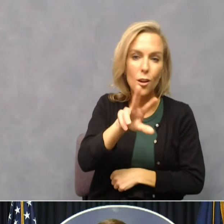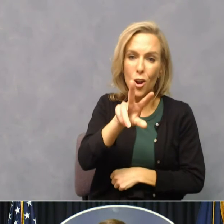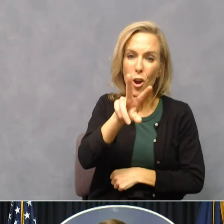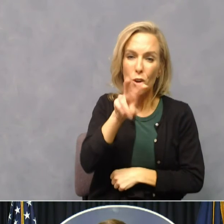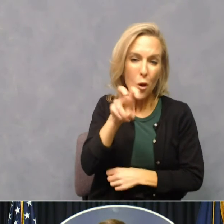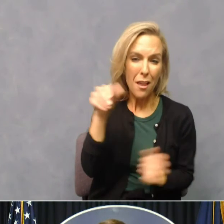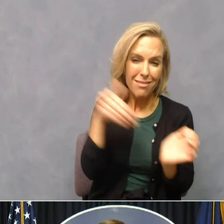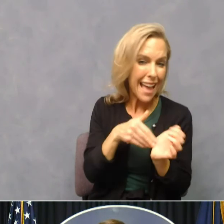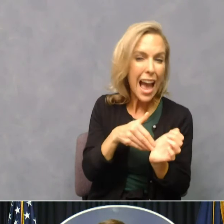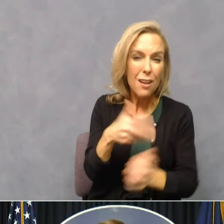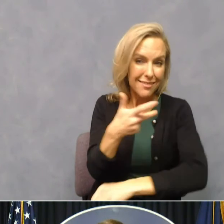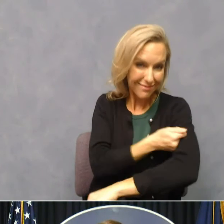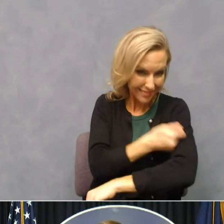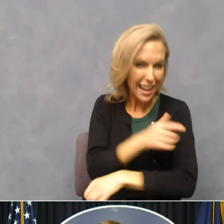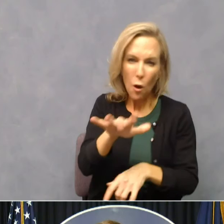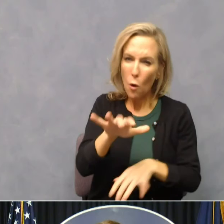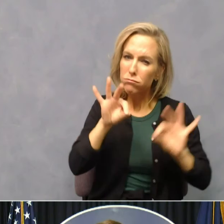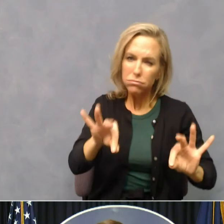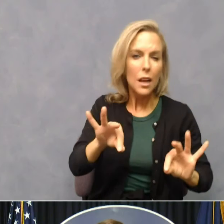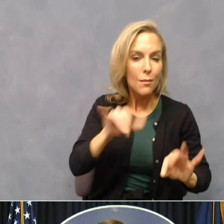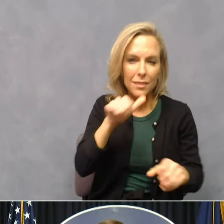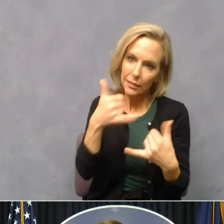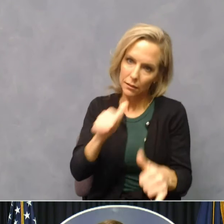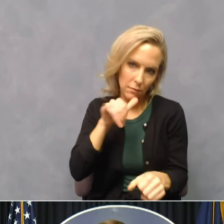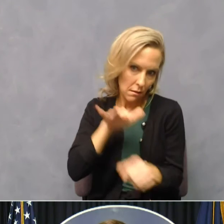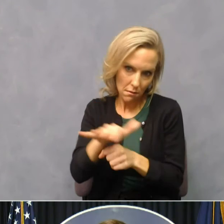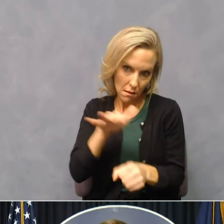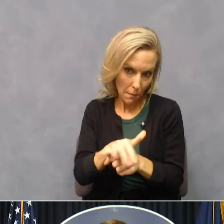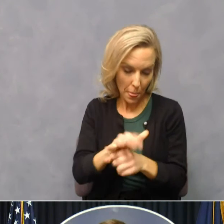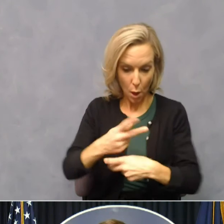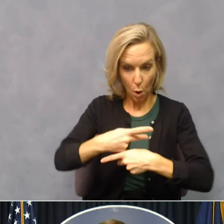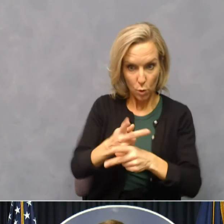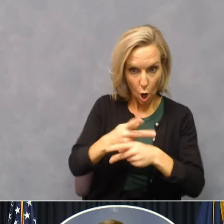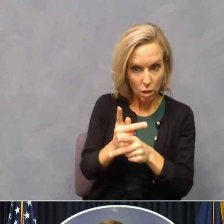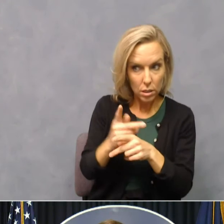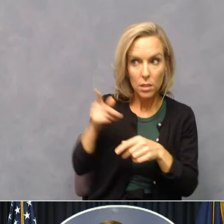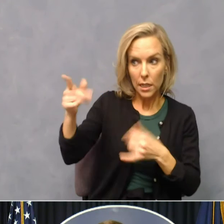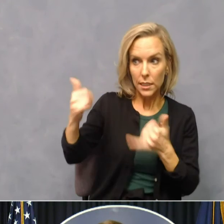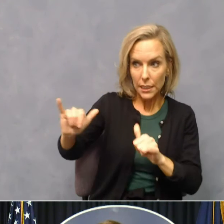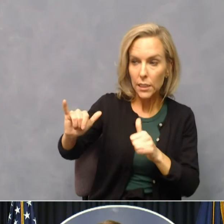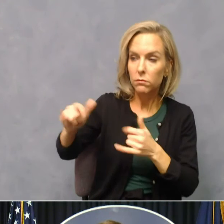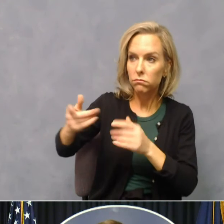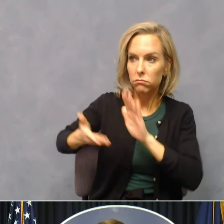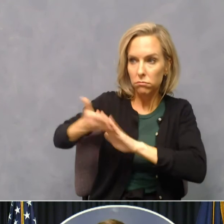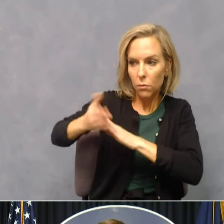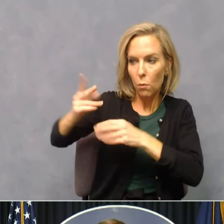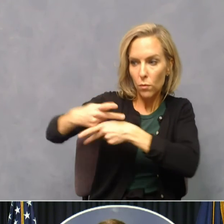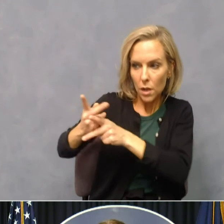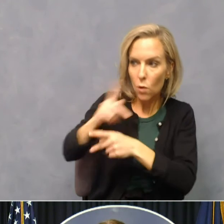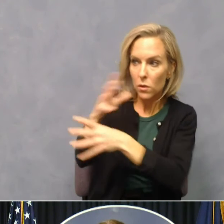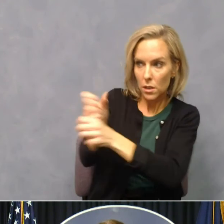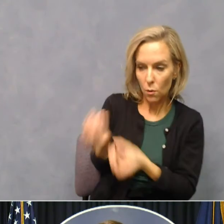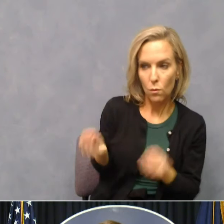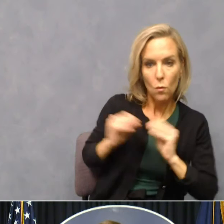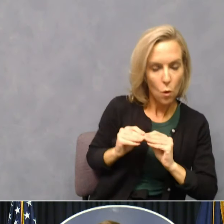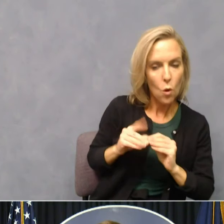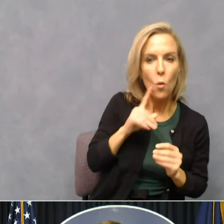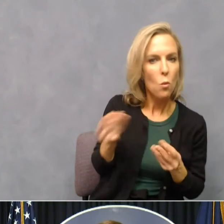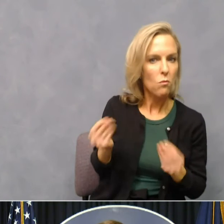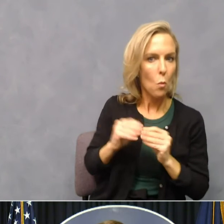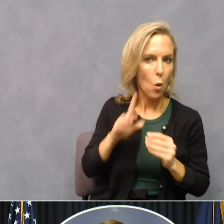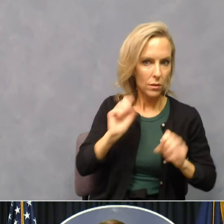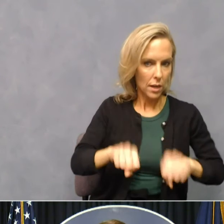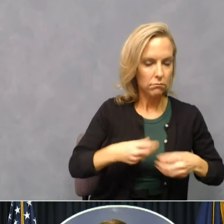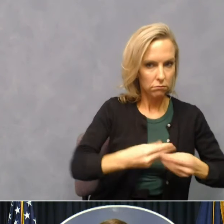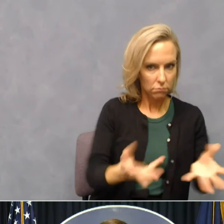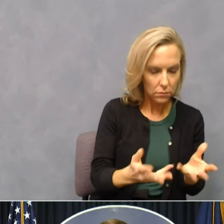it's not enough. But as production ramps up, as more vaccines come online, we're going to have a lot more coming in. And as we move into